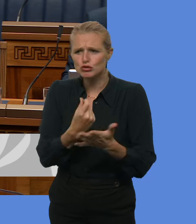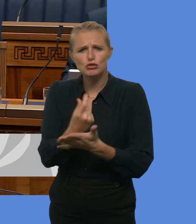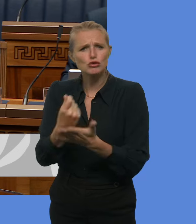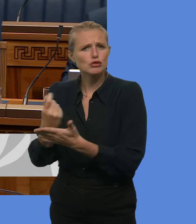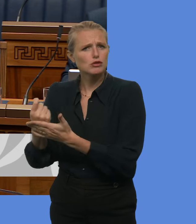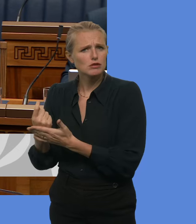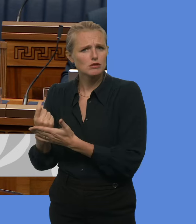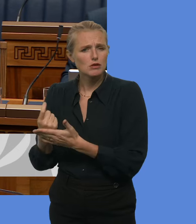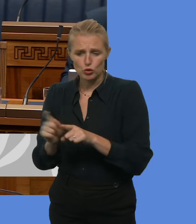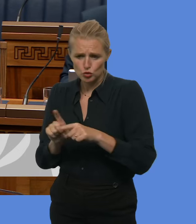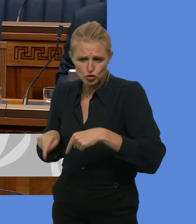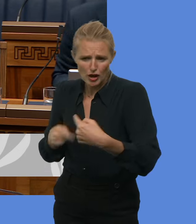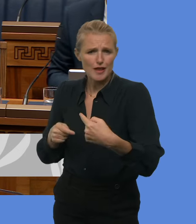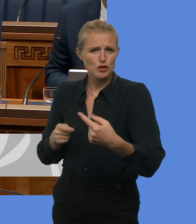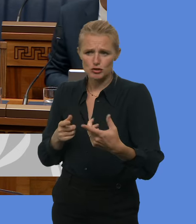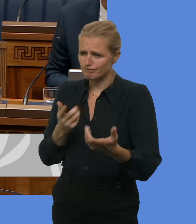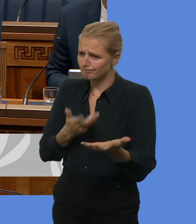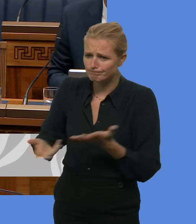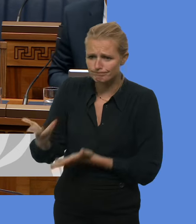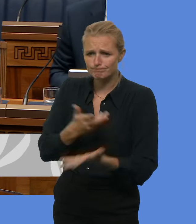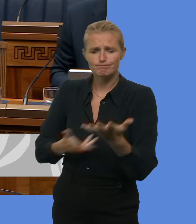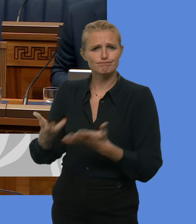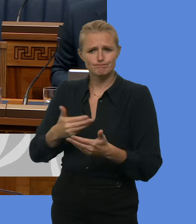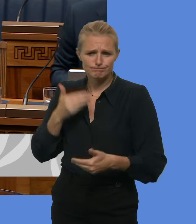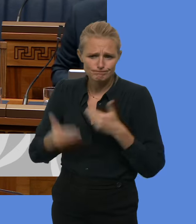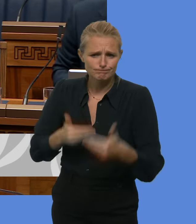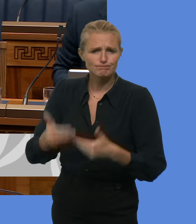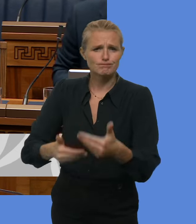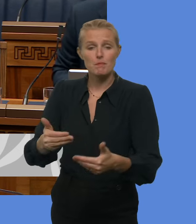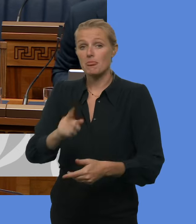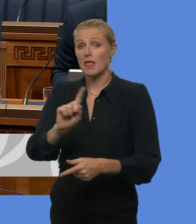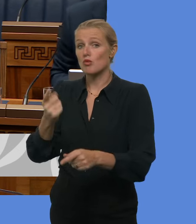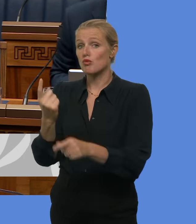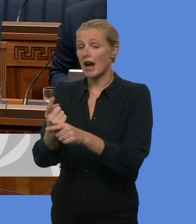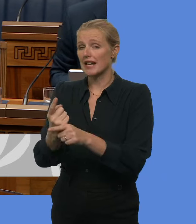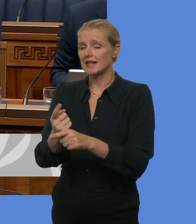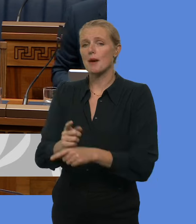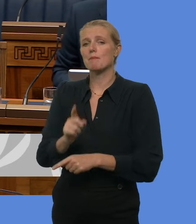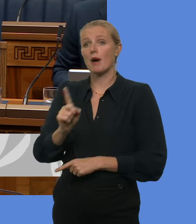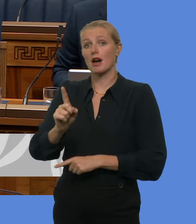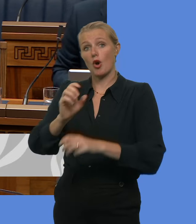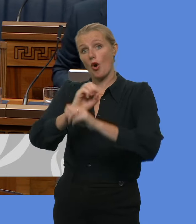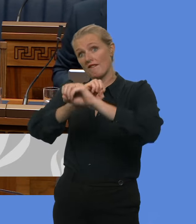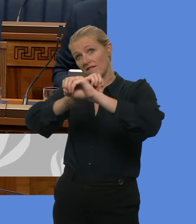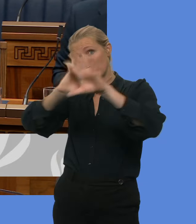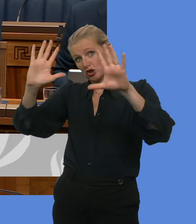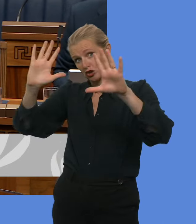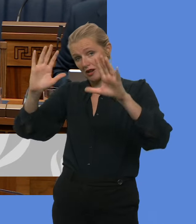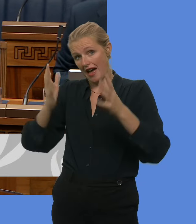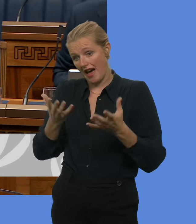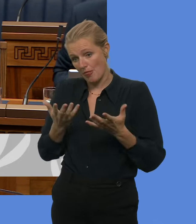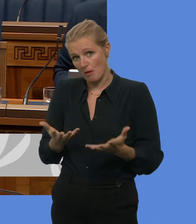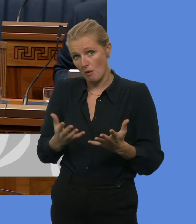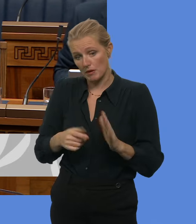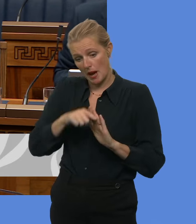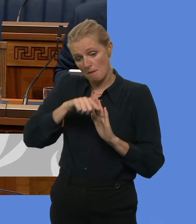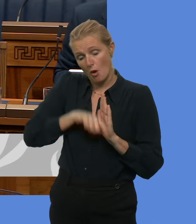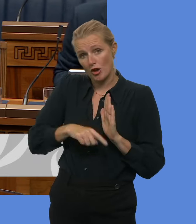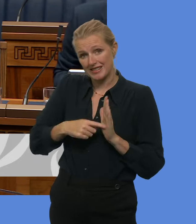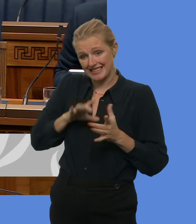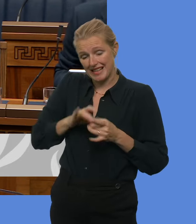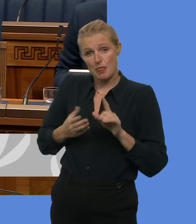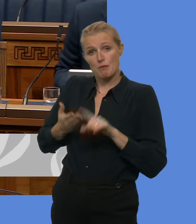face. He is of course right, but I think it's also fair to say that in terms of the vision, the objectives and the policies outlined in the previous